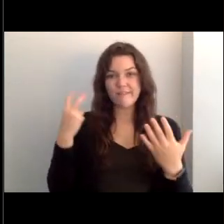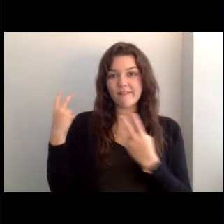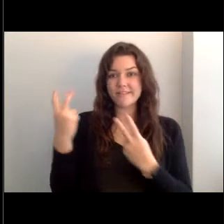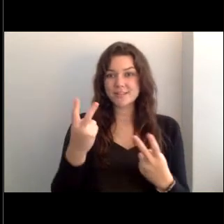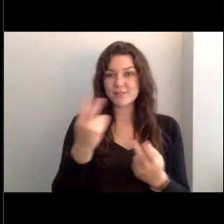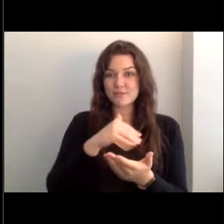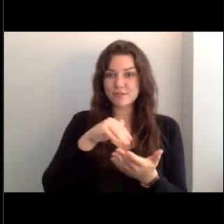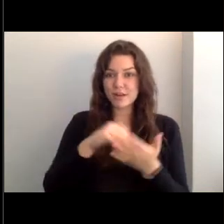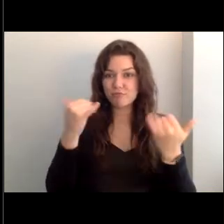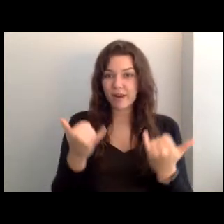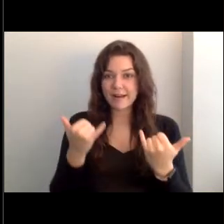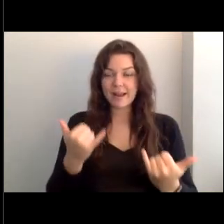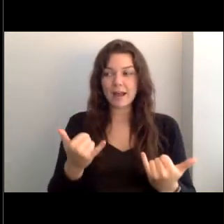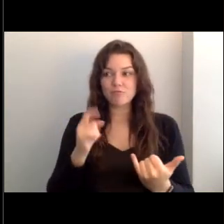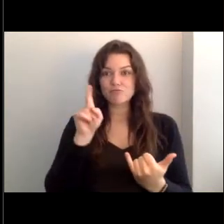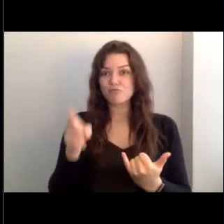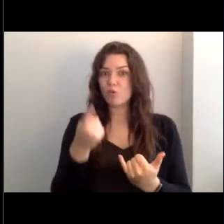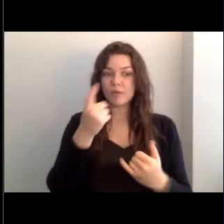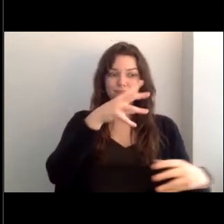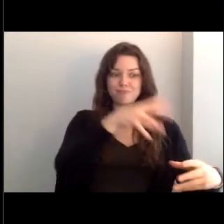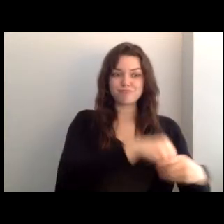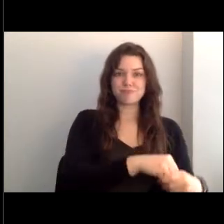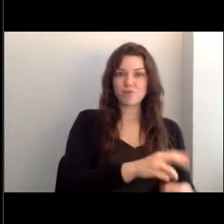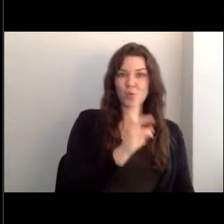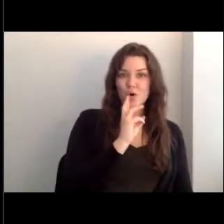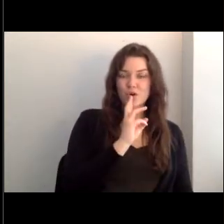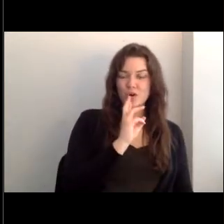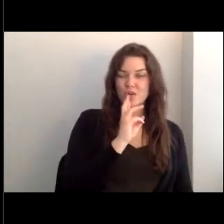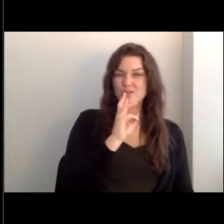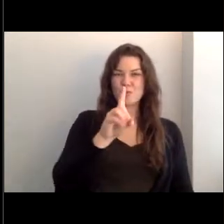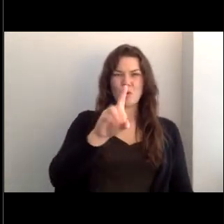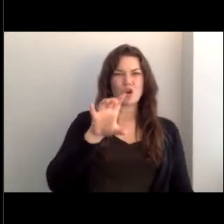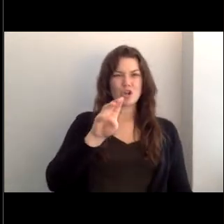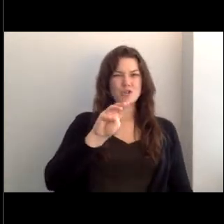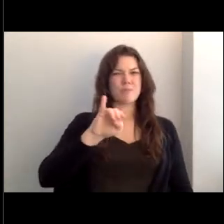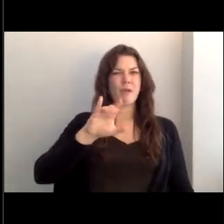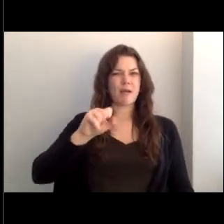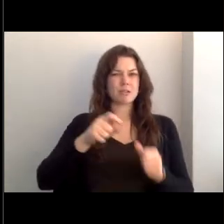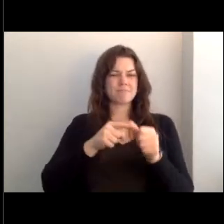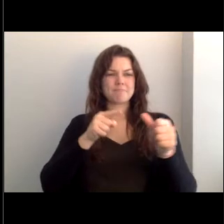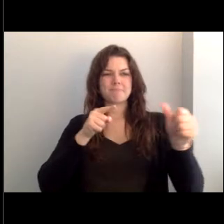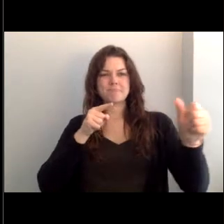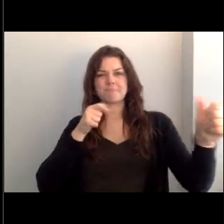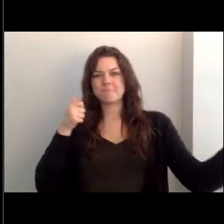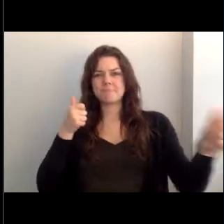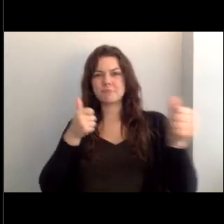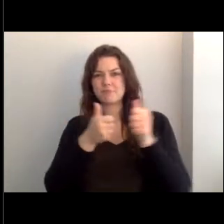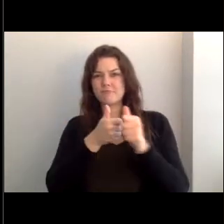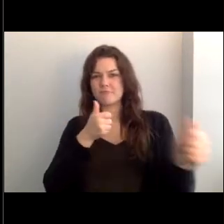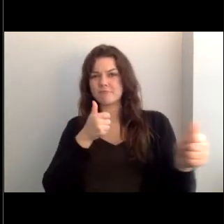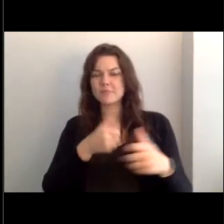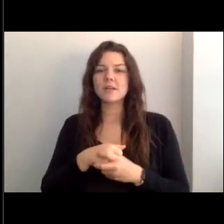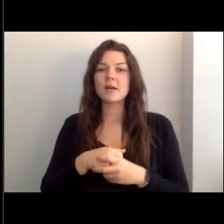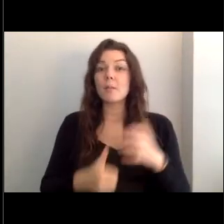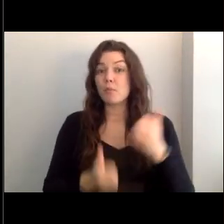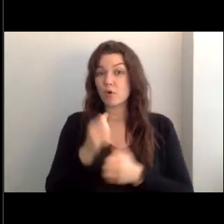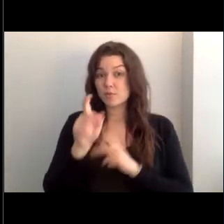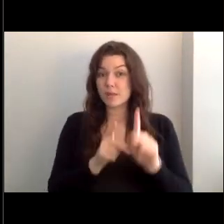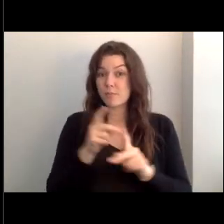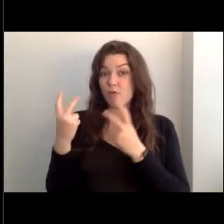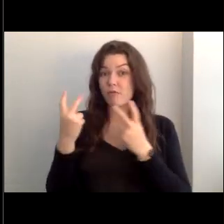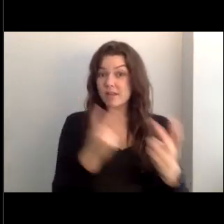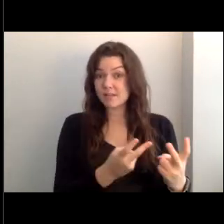visiting it out in the water, and it's over 100 miles offshore, so it's a very long boat ride. Most people who visit are either scuba divers or fishermen.